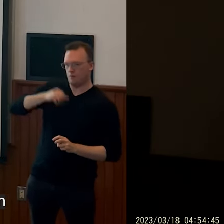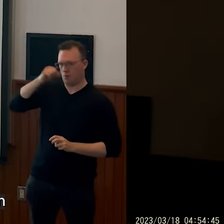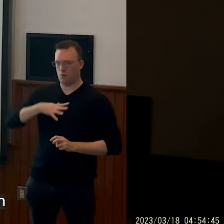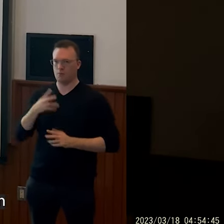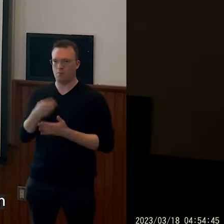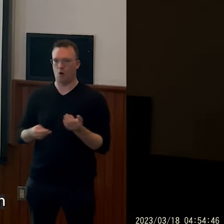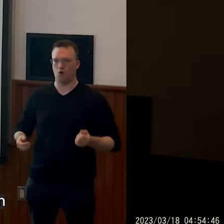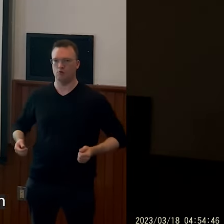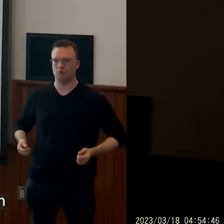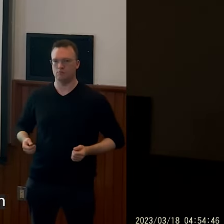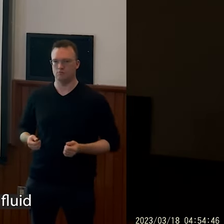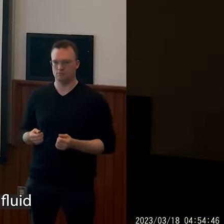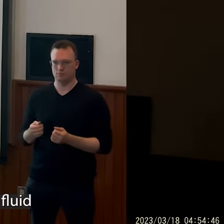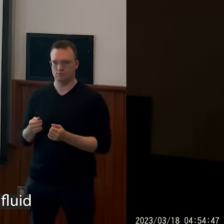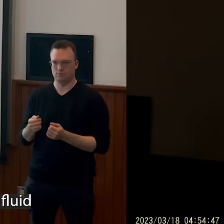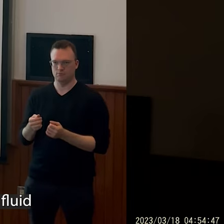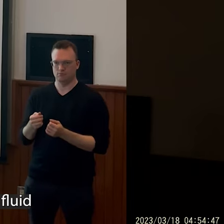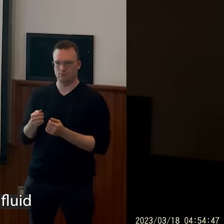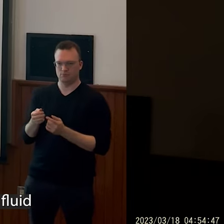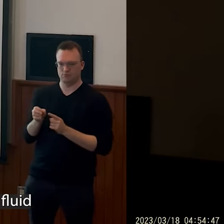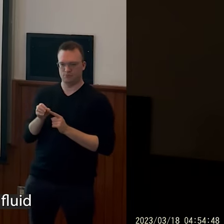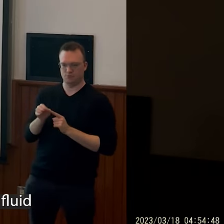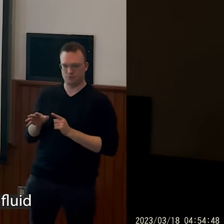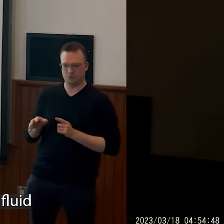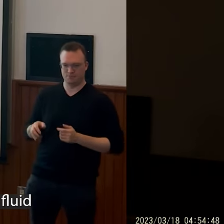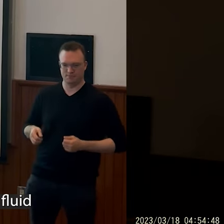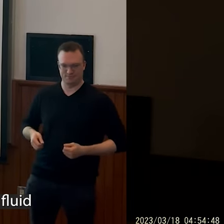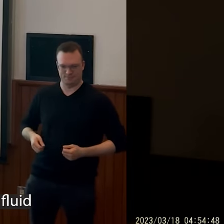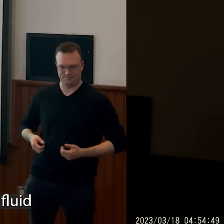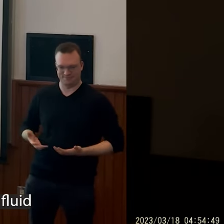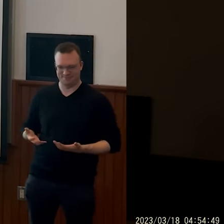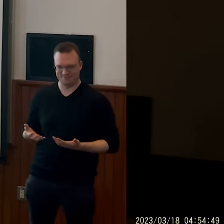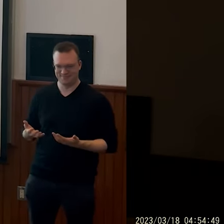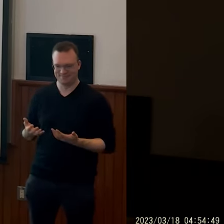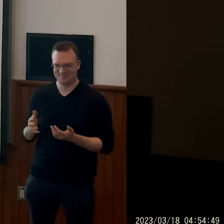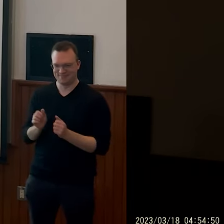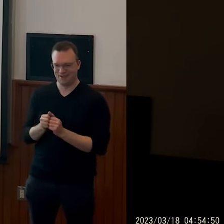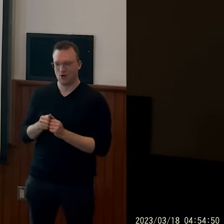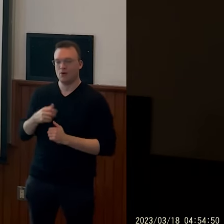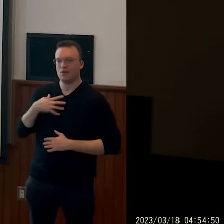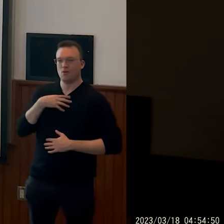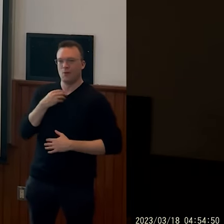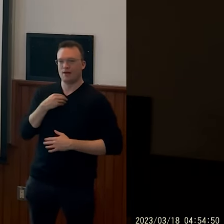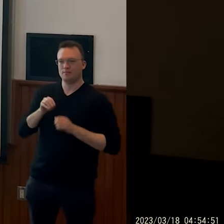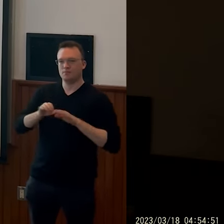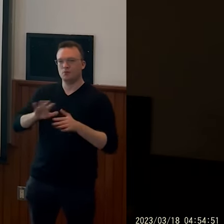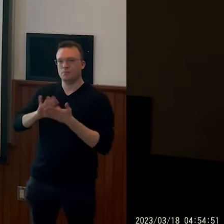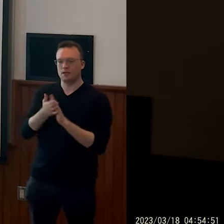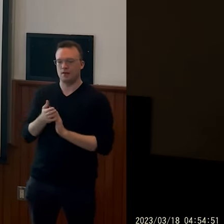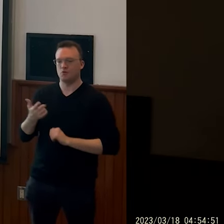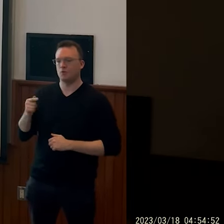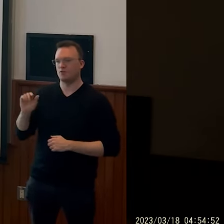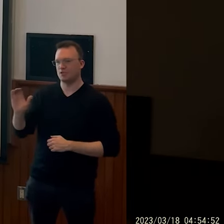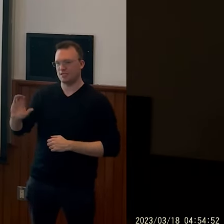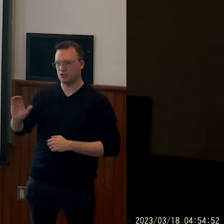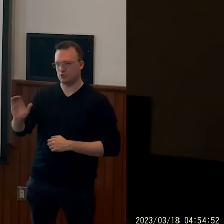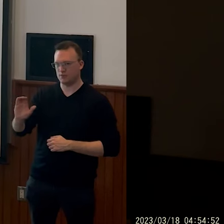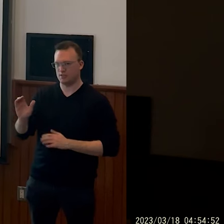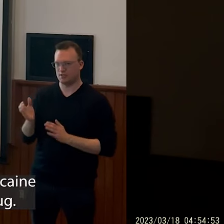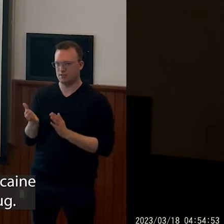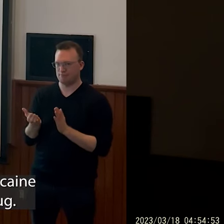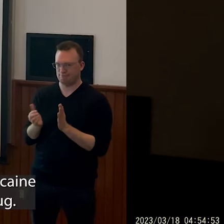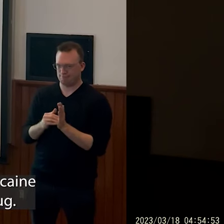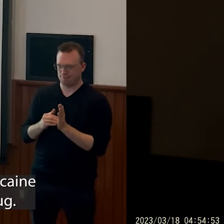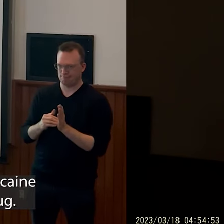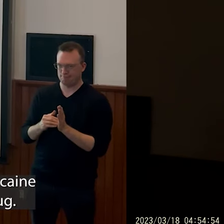ejaculation, and how the ejaculation, the white fluid, becomes the 21st century, that replace